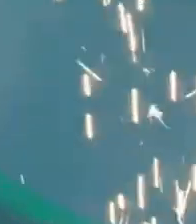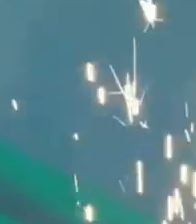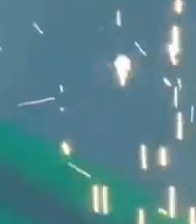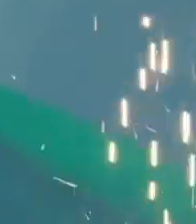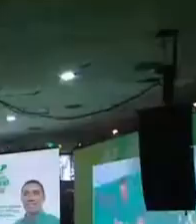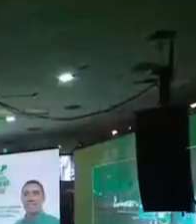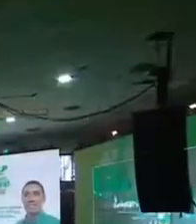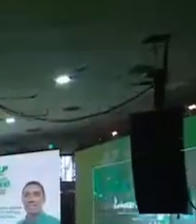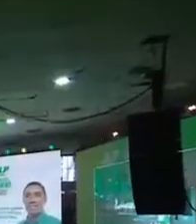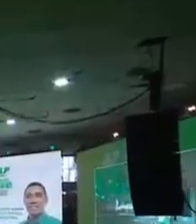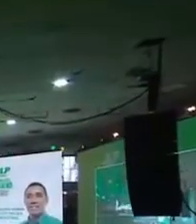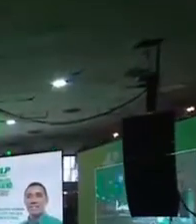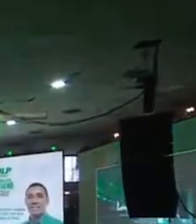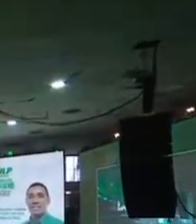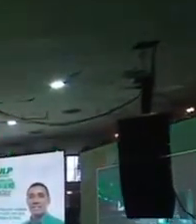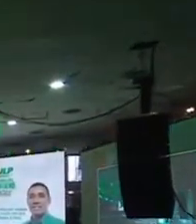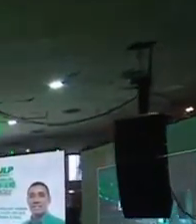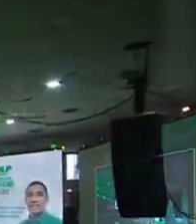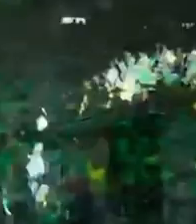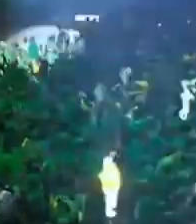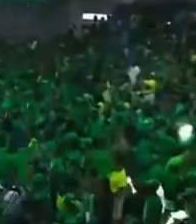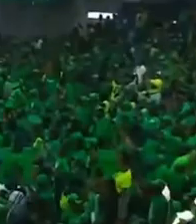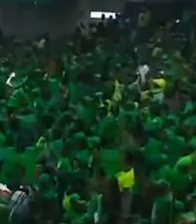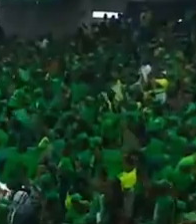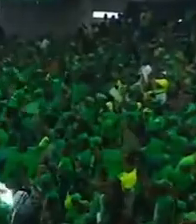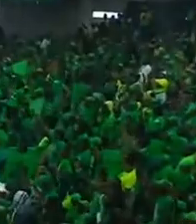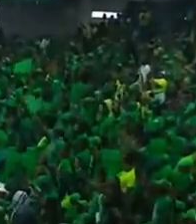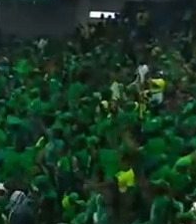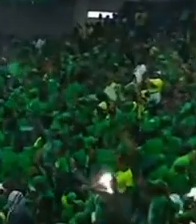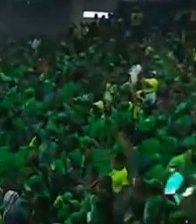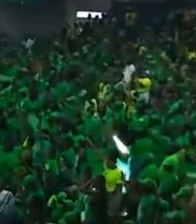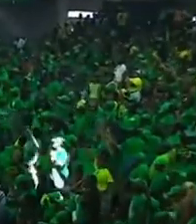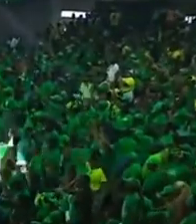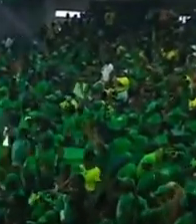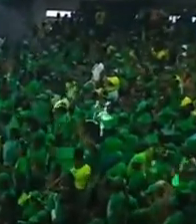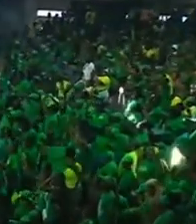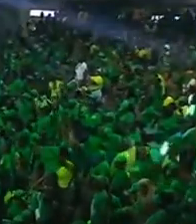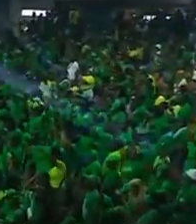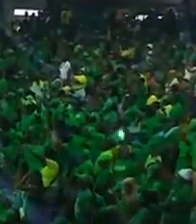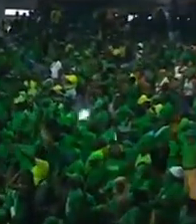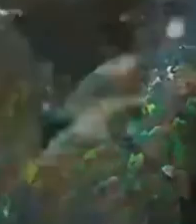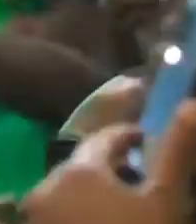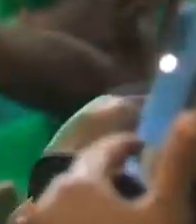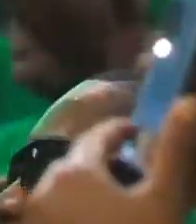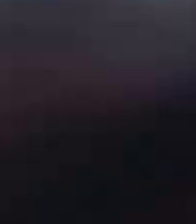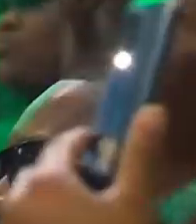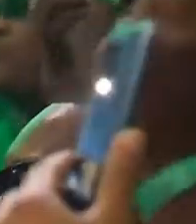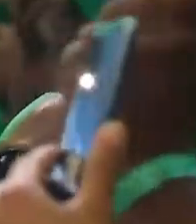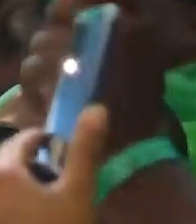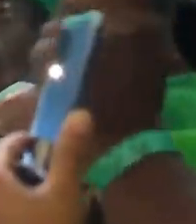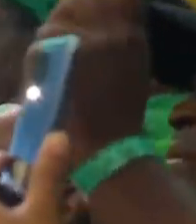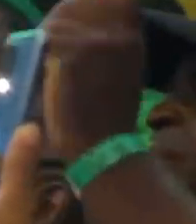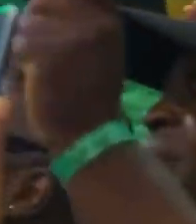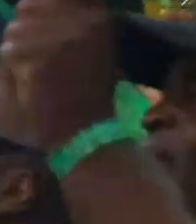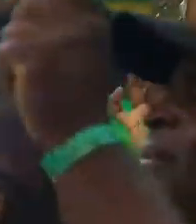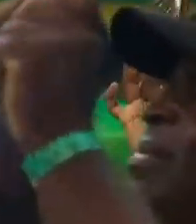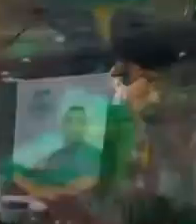Boss, he a boss. Done for every done. Ever, ever militant. So it and so it and. Humble like a